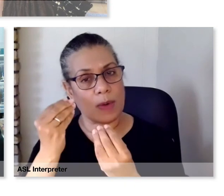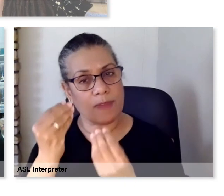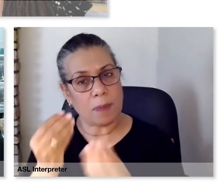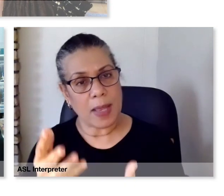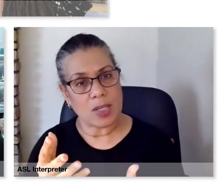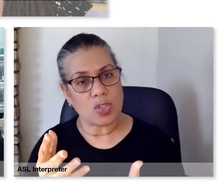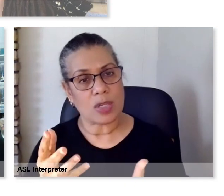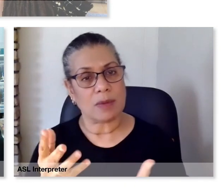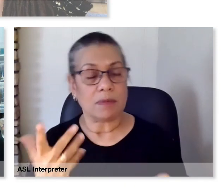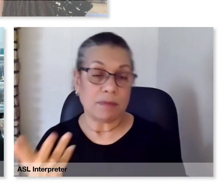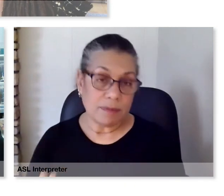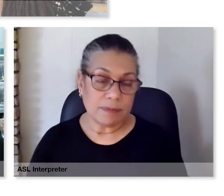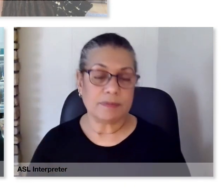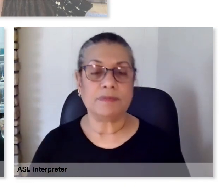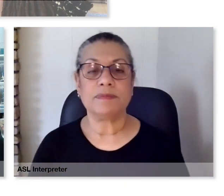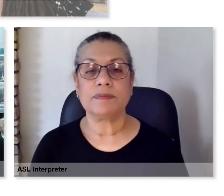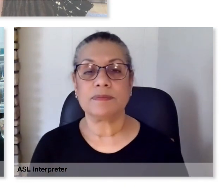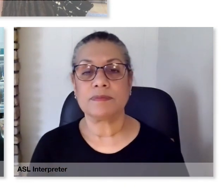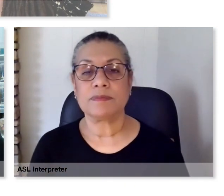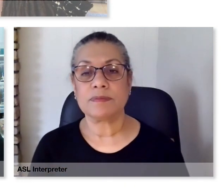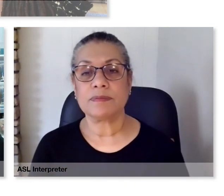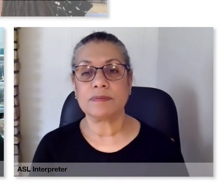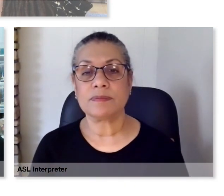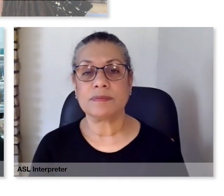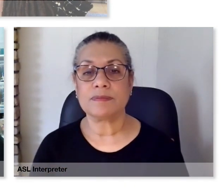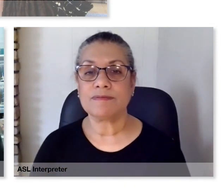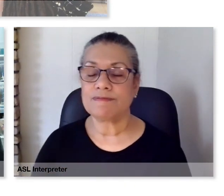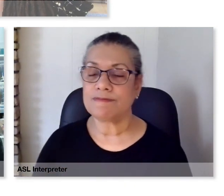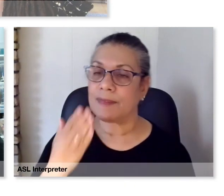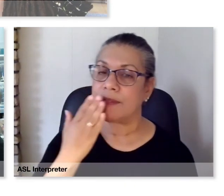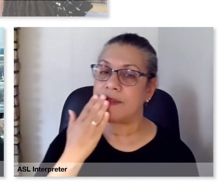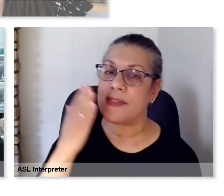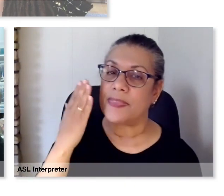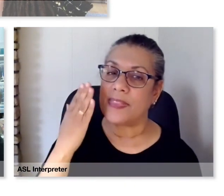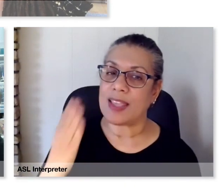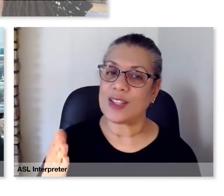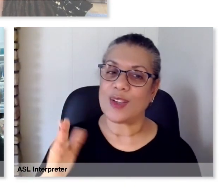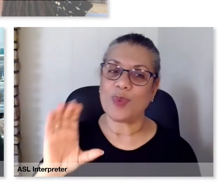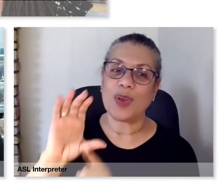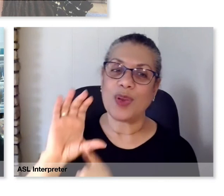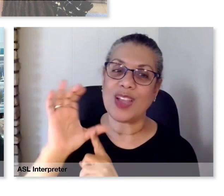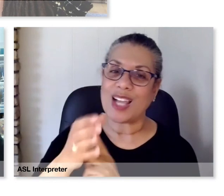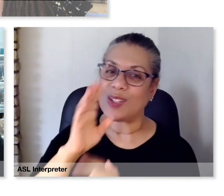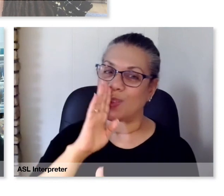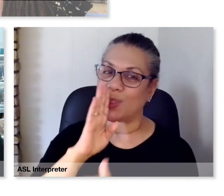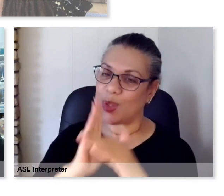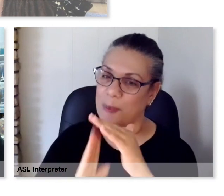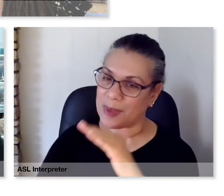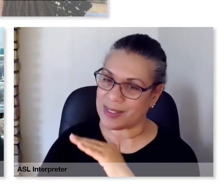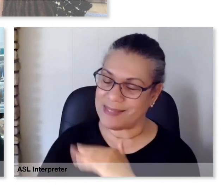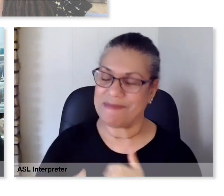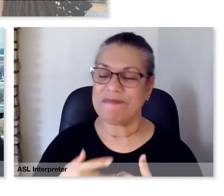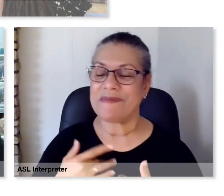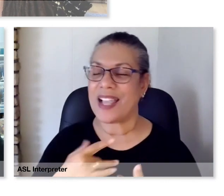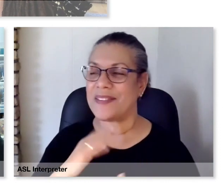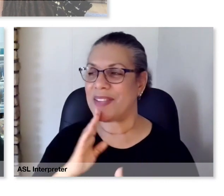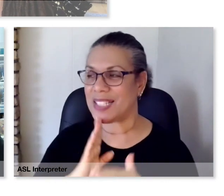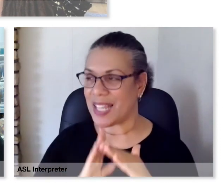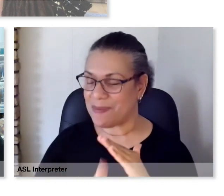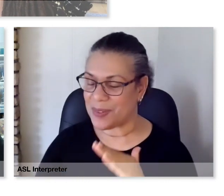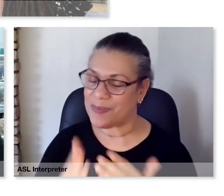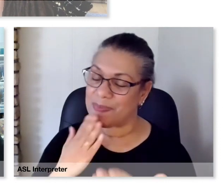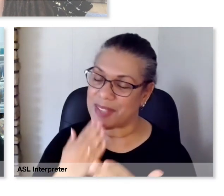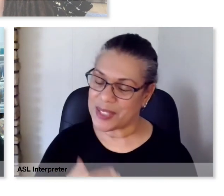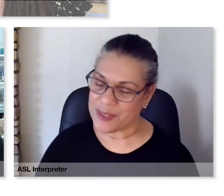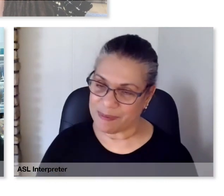dominating that discussion. Thanks so much. Speaking of cultural humility, you made me feel very humble in your remarks too, as well as